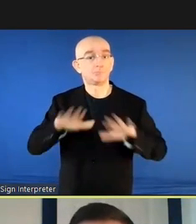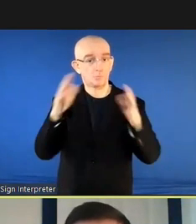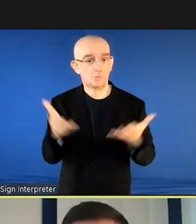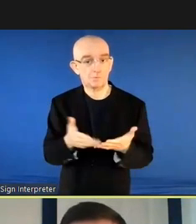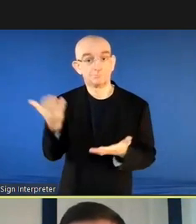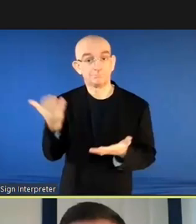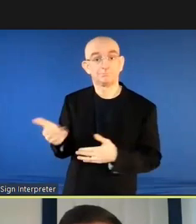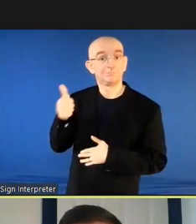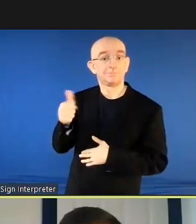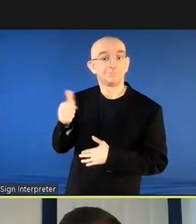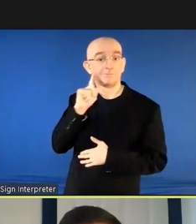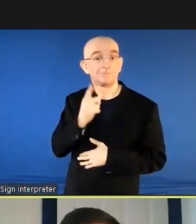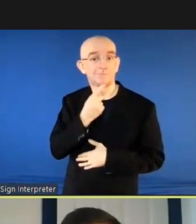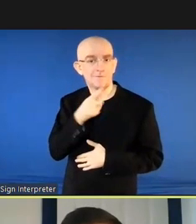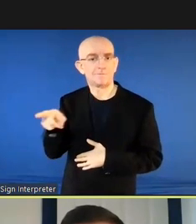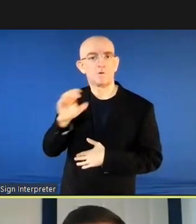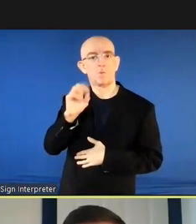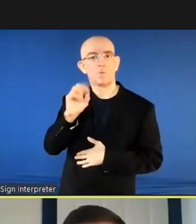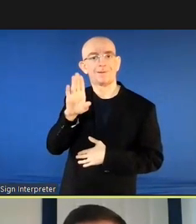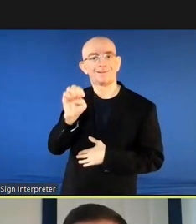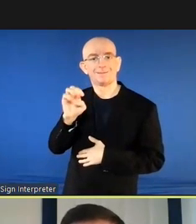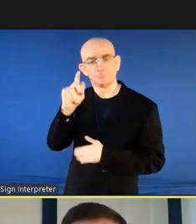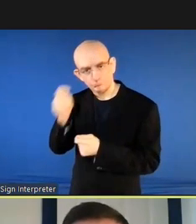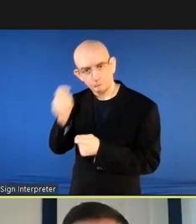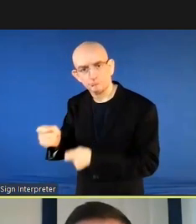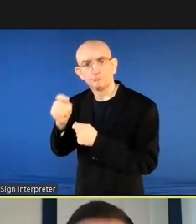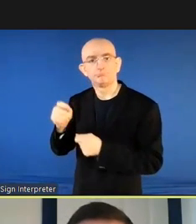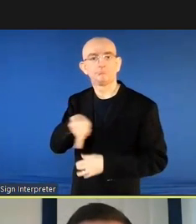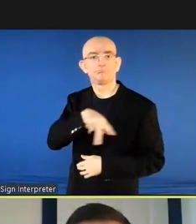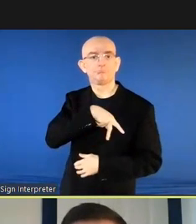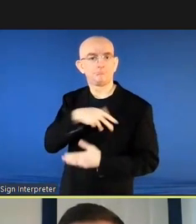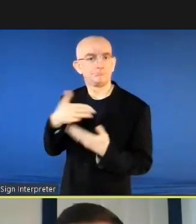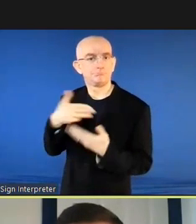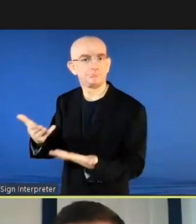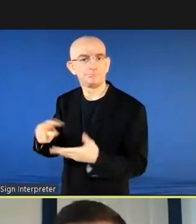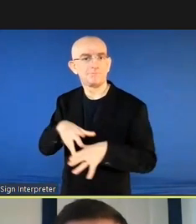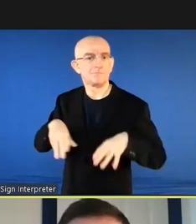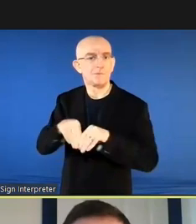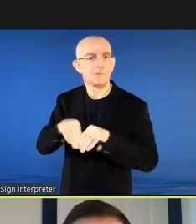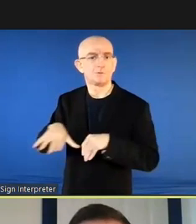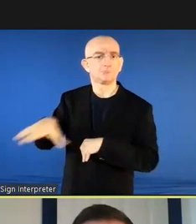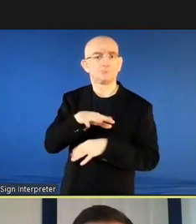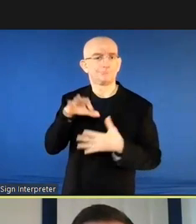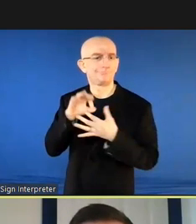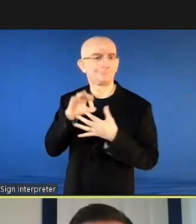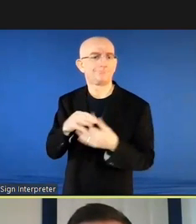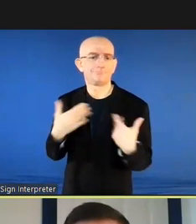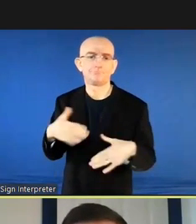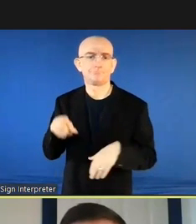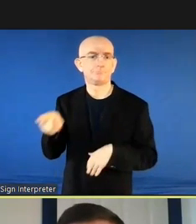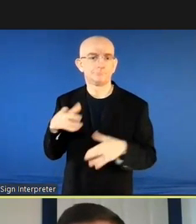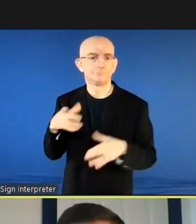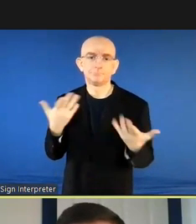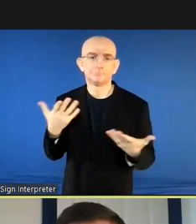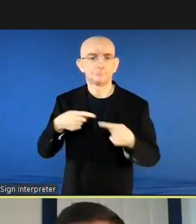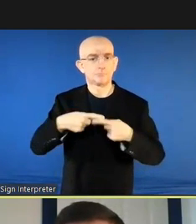been a Commissioner of the Disability Rights Commission and previously chaired the UK Council on Deafness, and was instrumental in setting up